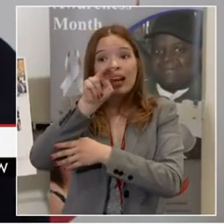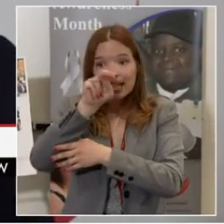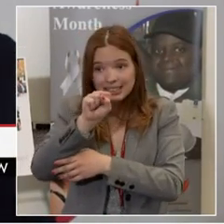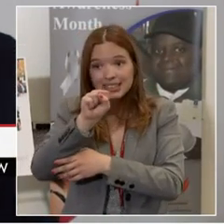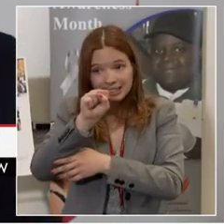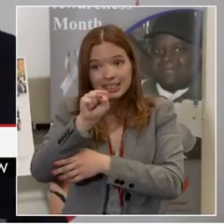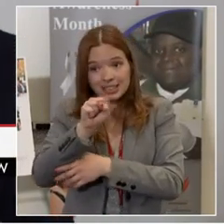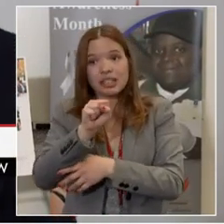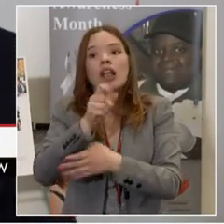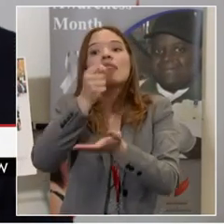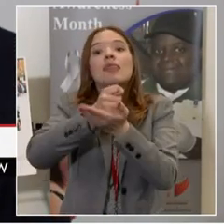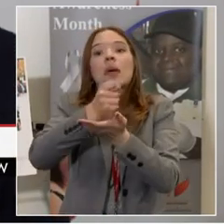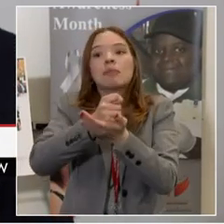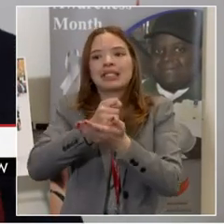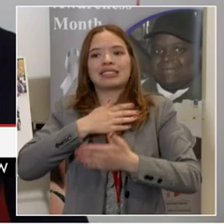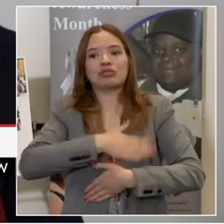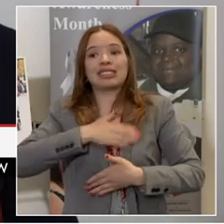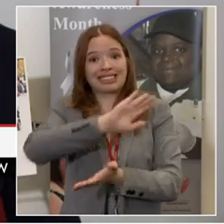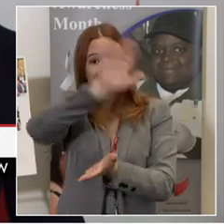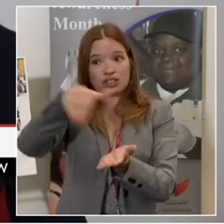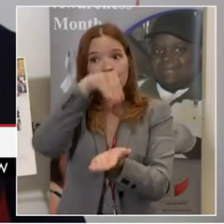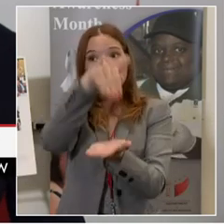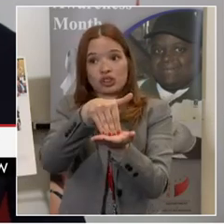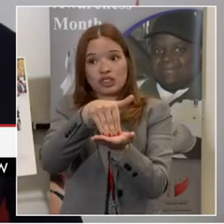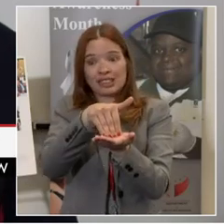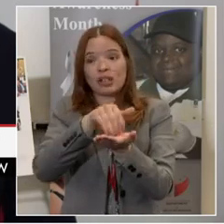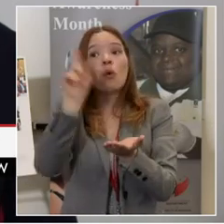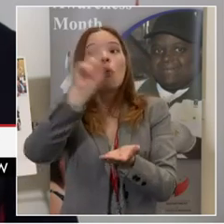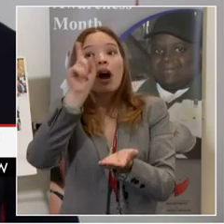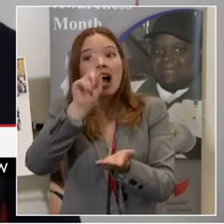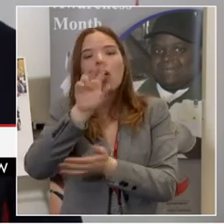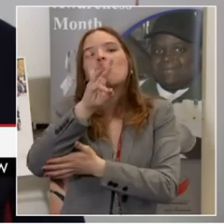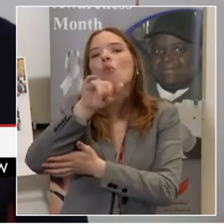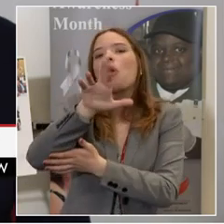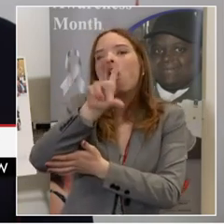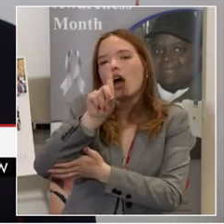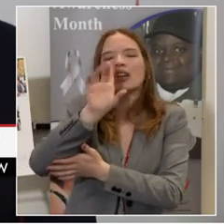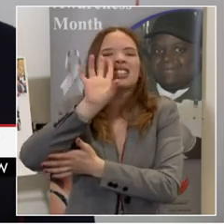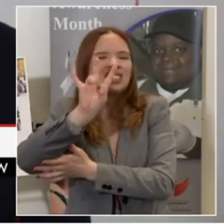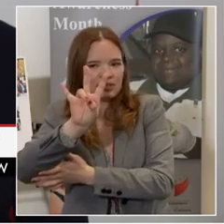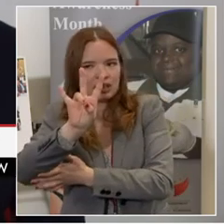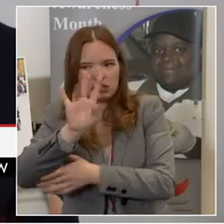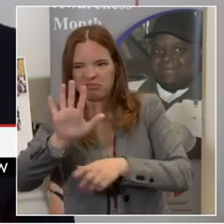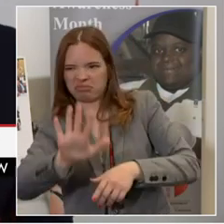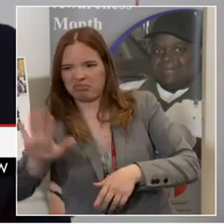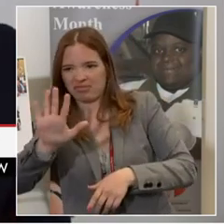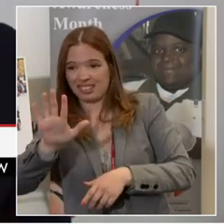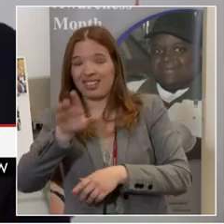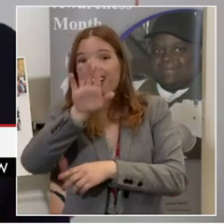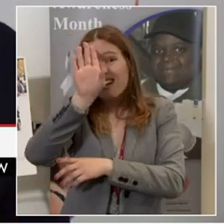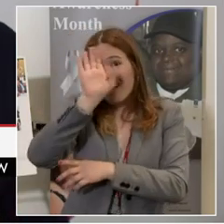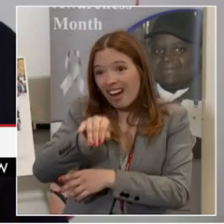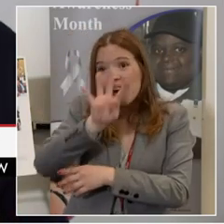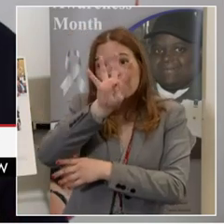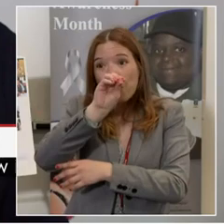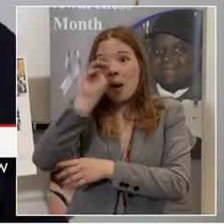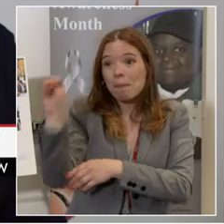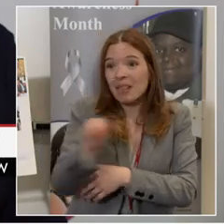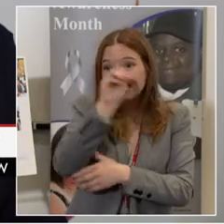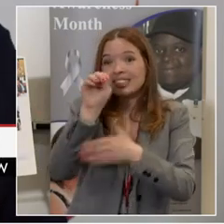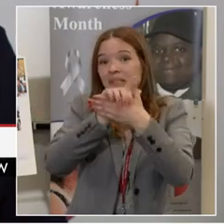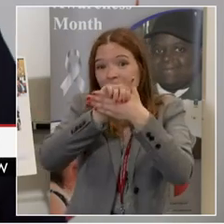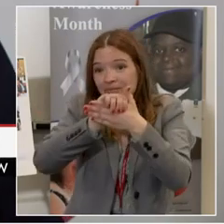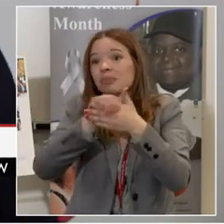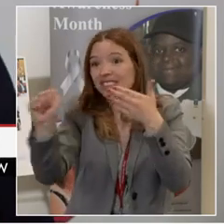Therapeutic Recreation Center in Ward 7. It's going to be a $40 million project, and it will be the premier